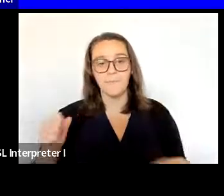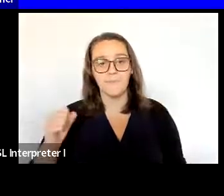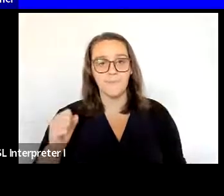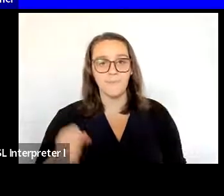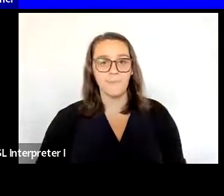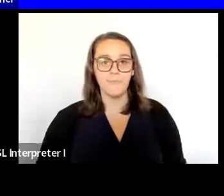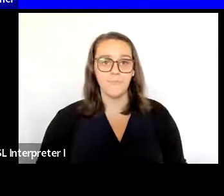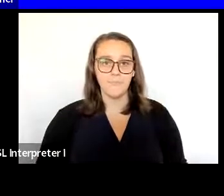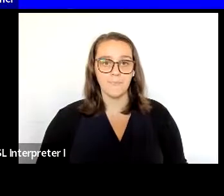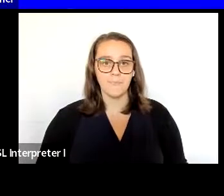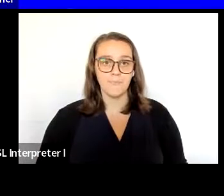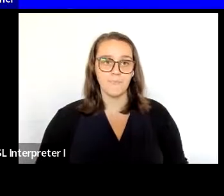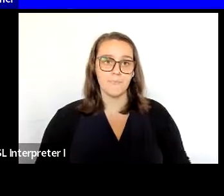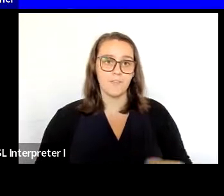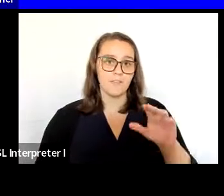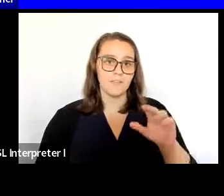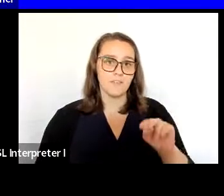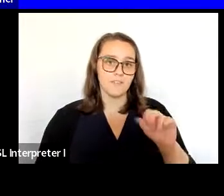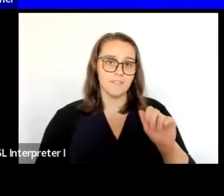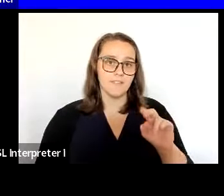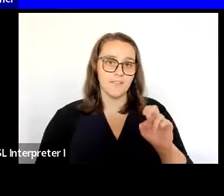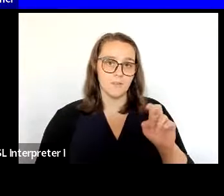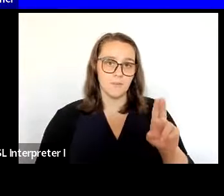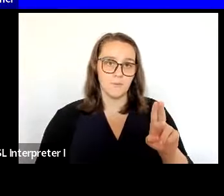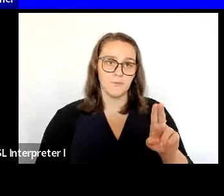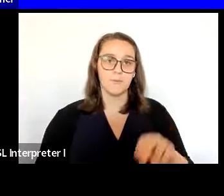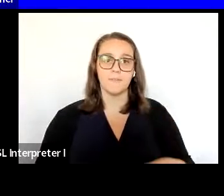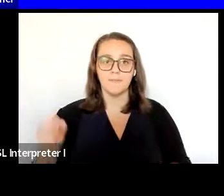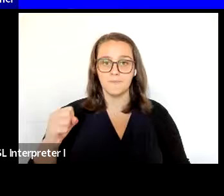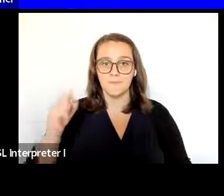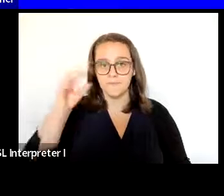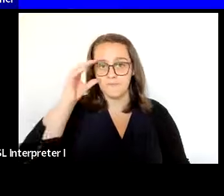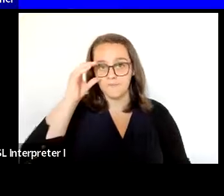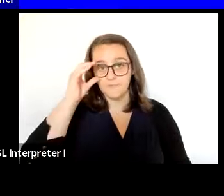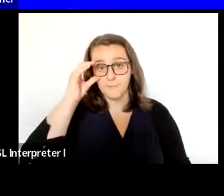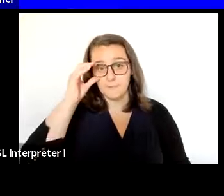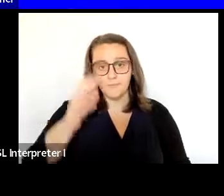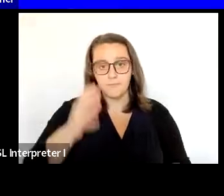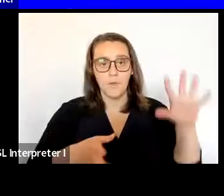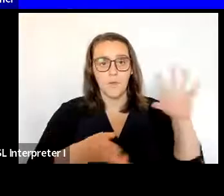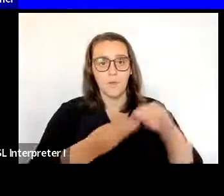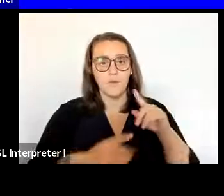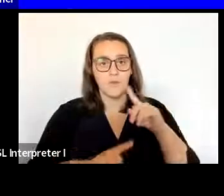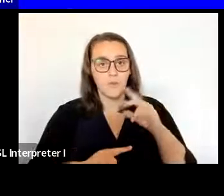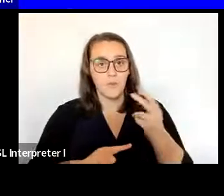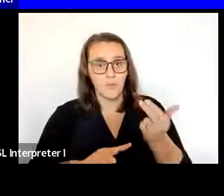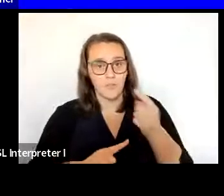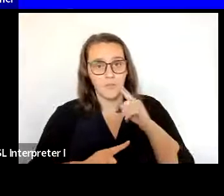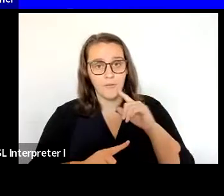Chairman Mendelson votes yes. Councilmember Nadeau. Yes. Councilmember Nadeau votes yes. Mr. Chairman, you have 13 yeses.